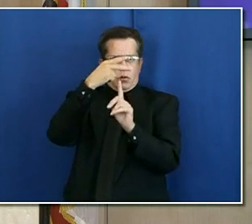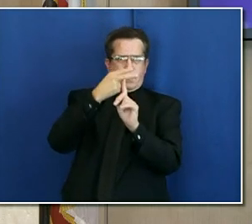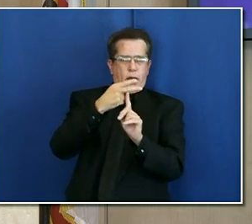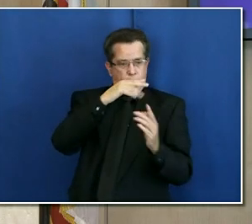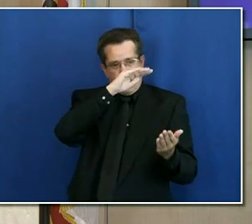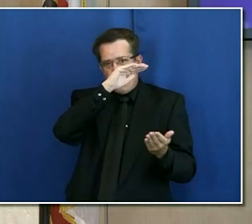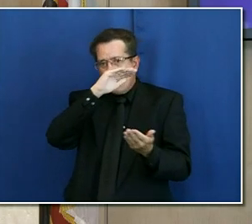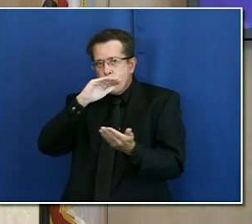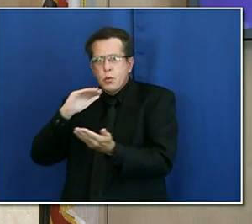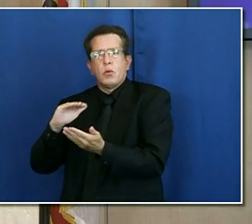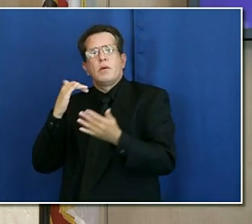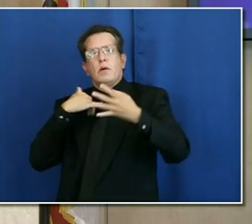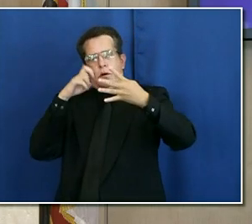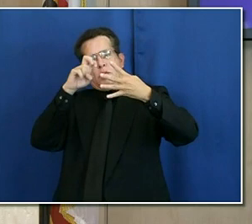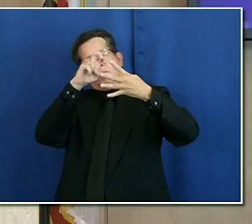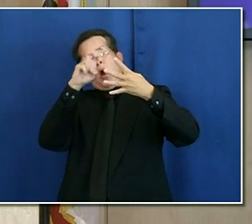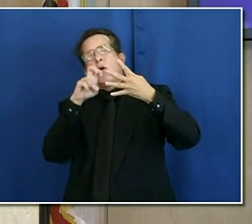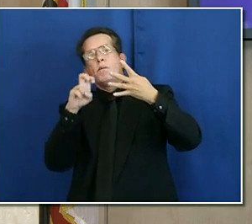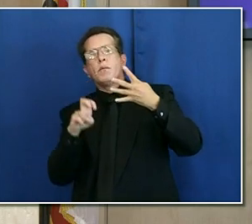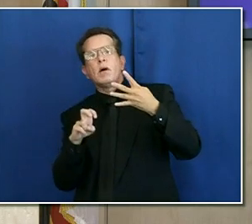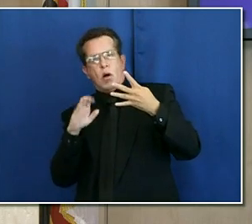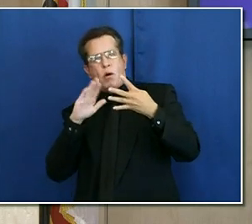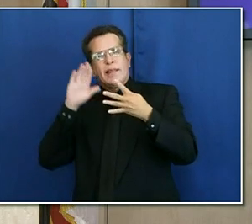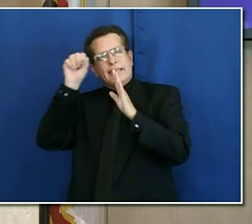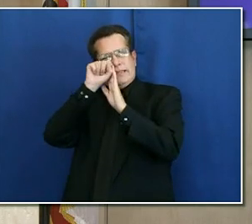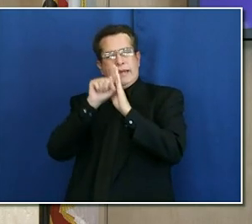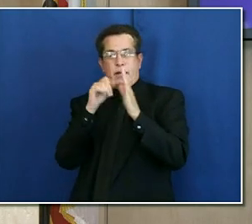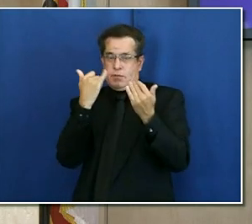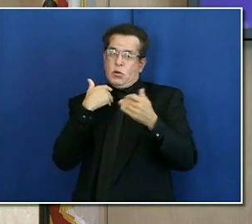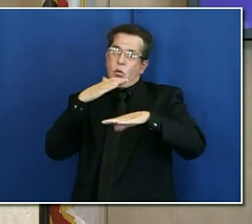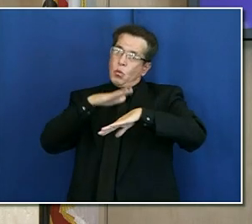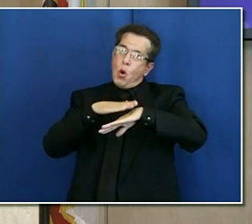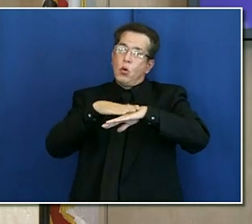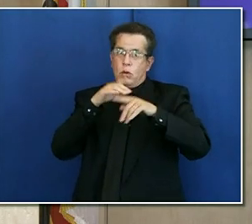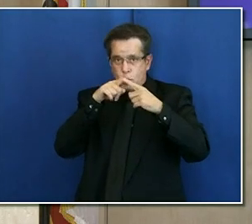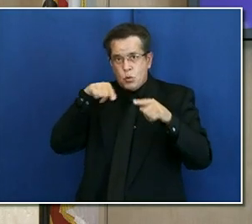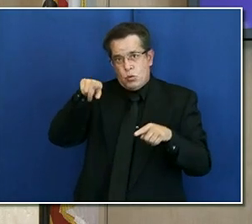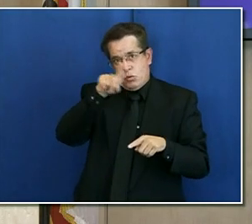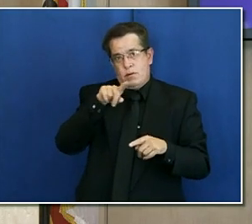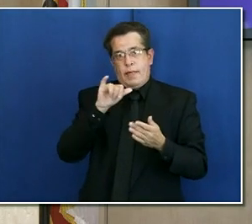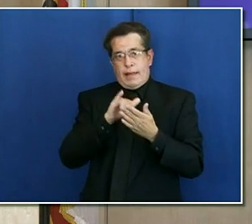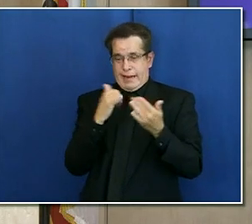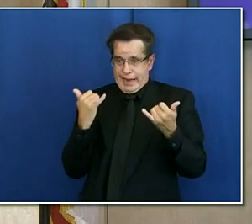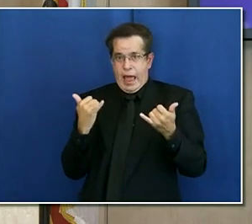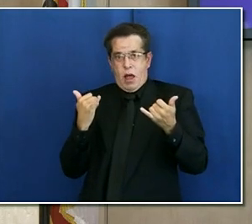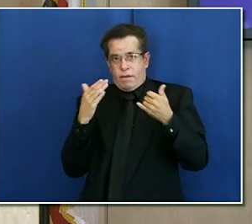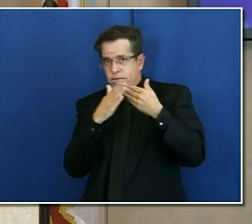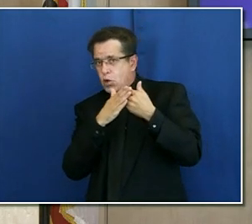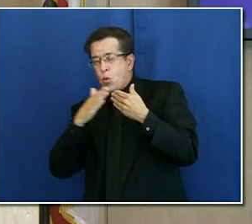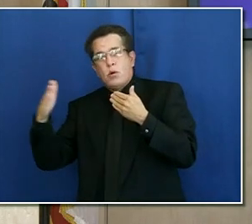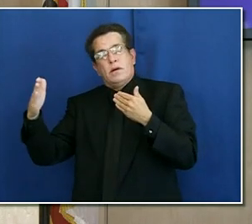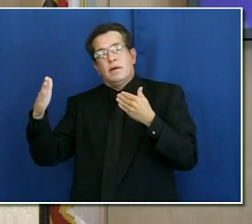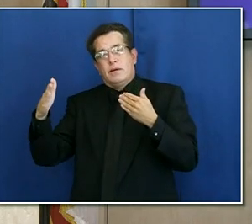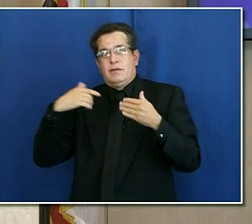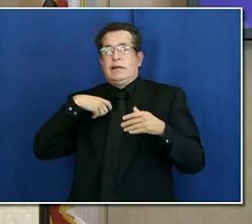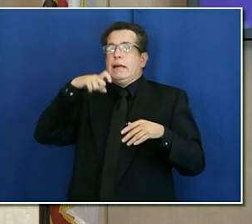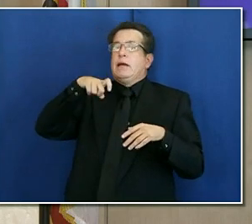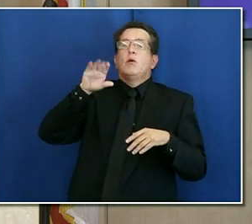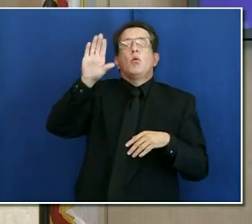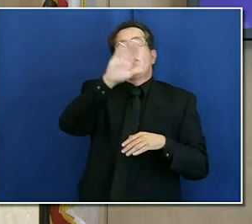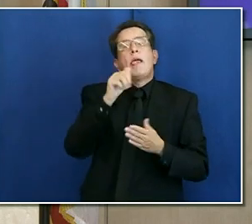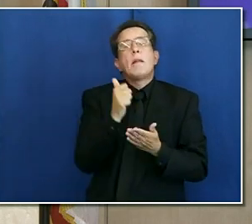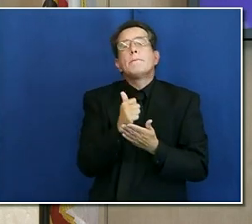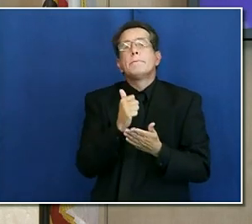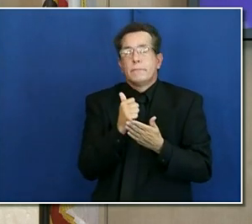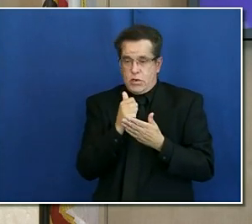of that top tier of the state list. But let us be clear that the actions we take moving forward will